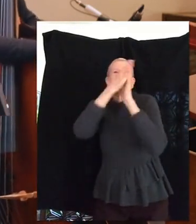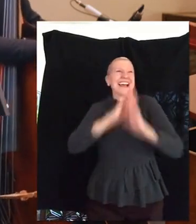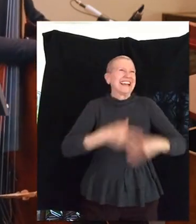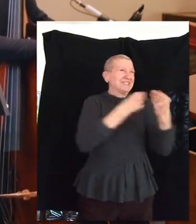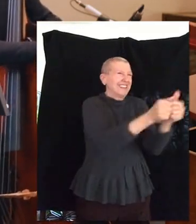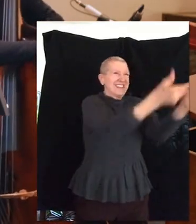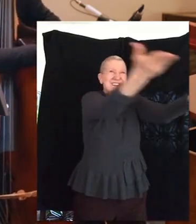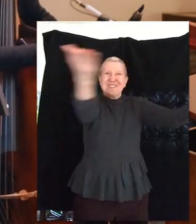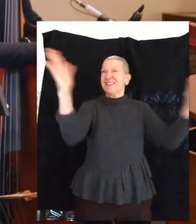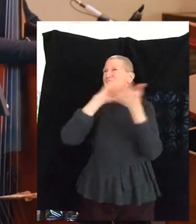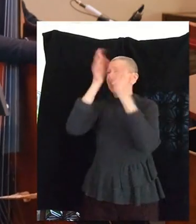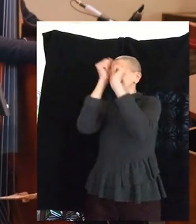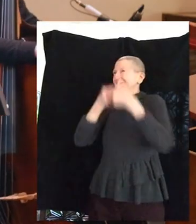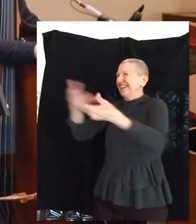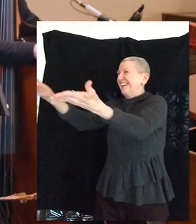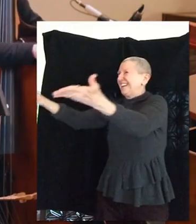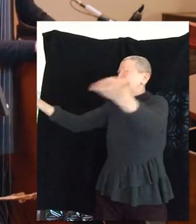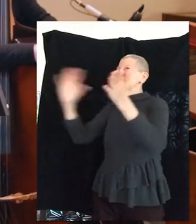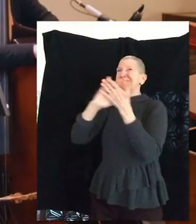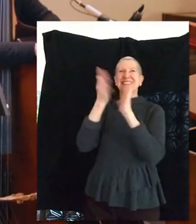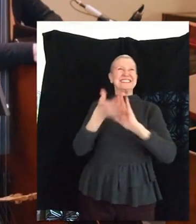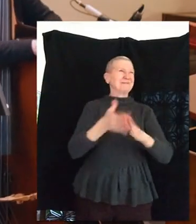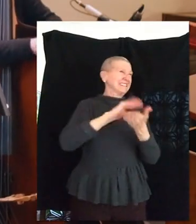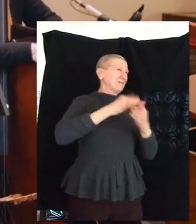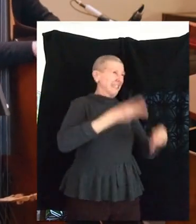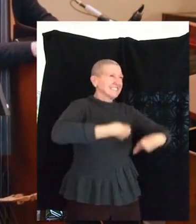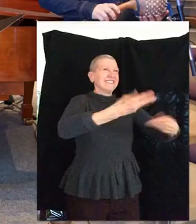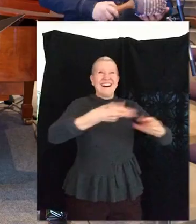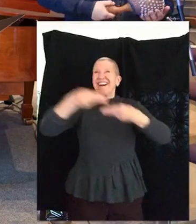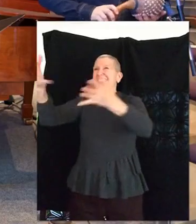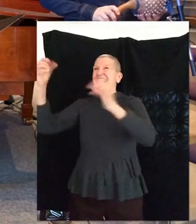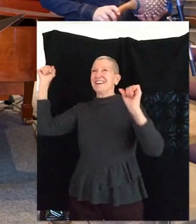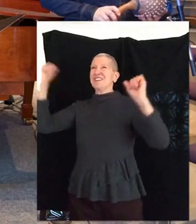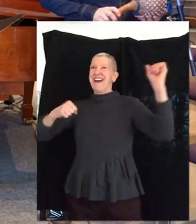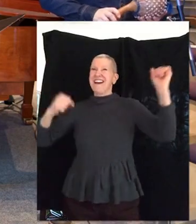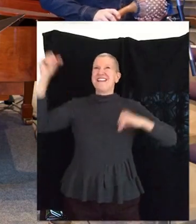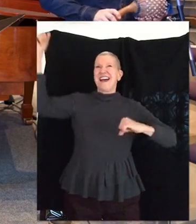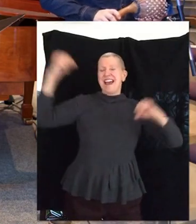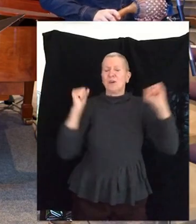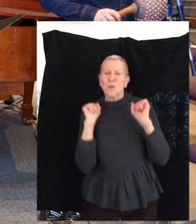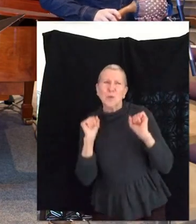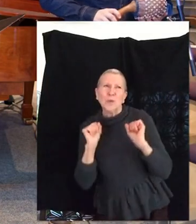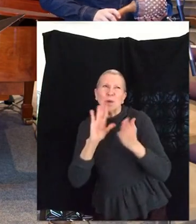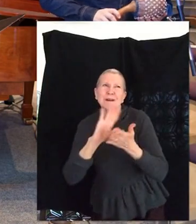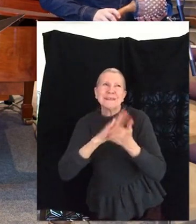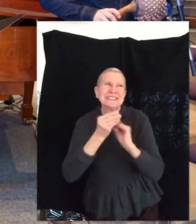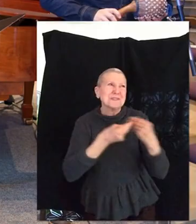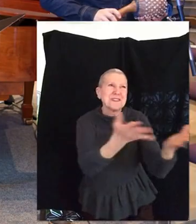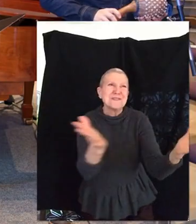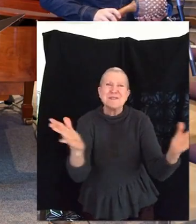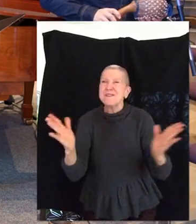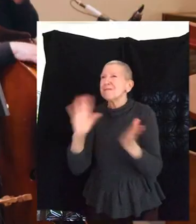Salam aleikum. Oh yeah. Salam aleikum. Oh yeah. Oh yeah. Oh yeah. Oh yeah. Oh yeah. Salam aleikum. Oh yeah.